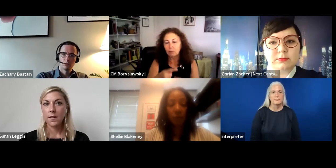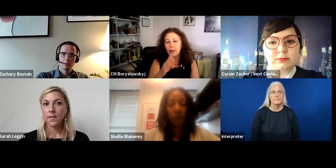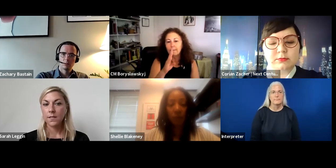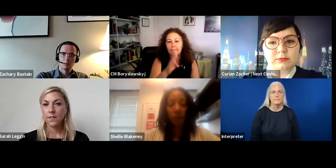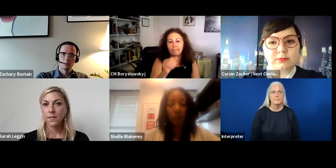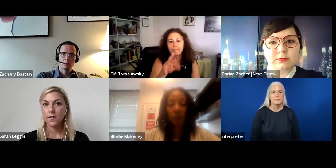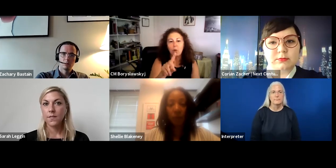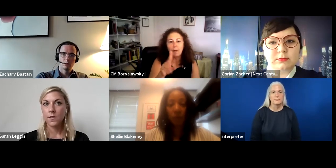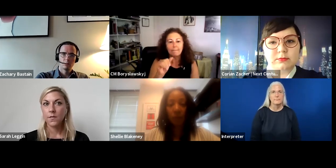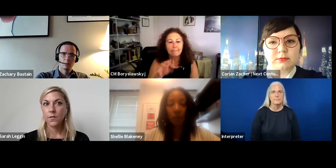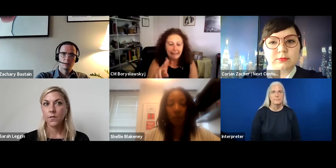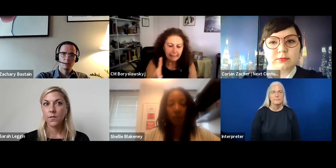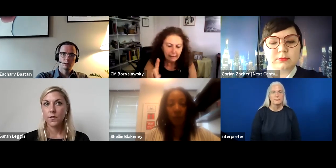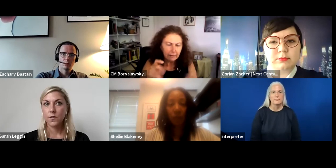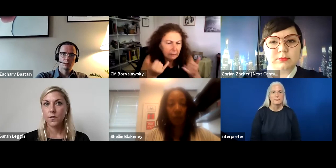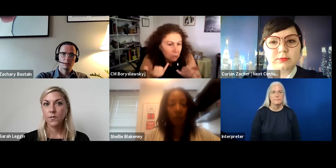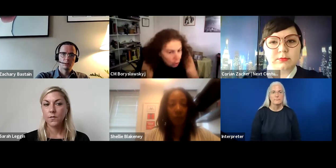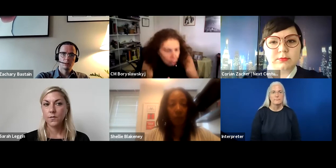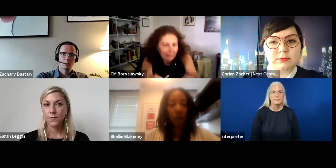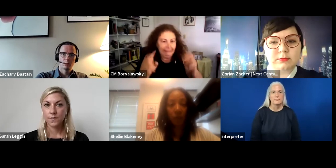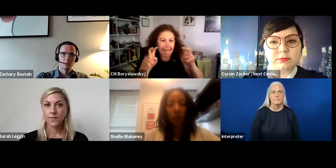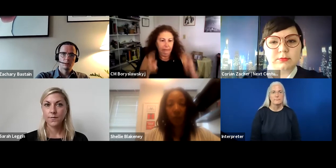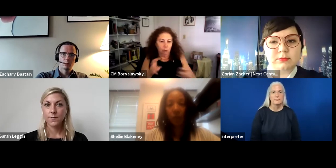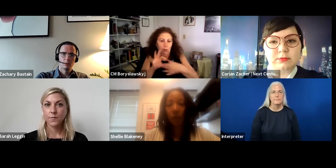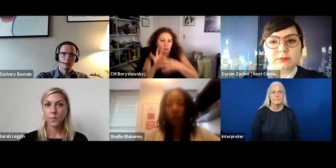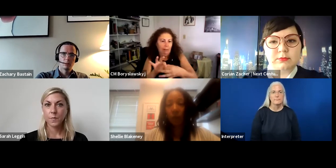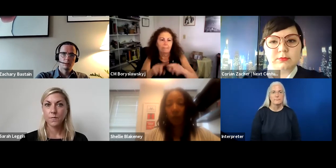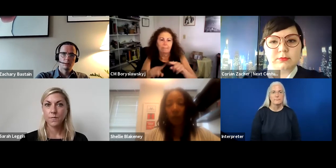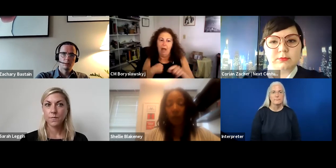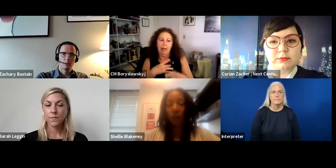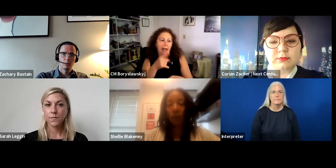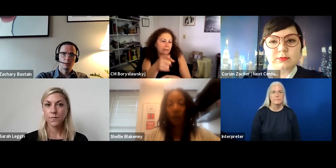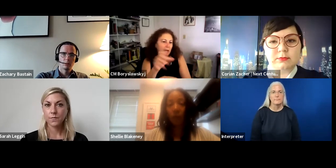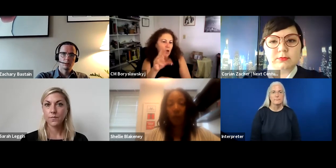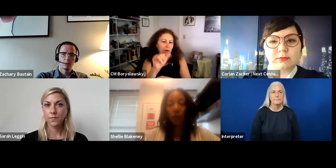I understand Sarah was wanting to discuss some current